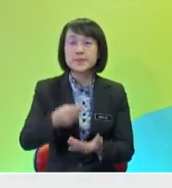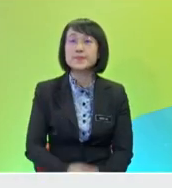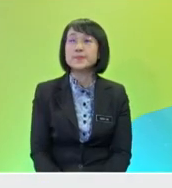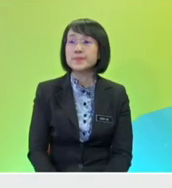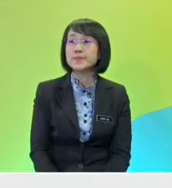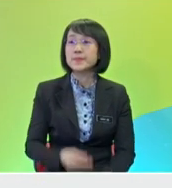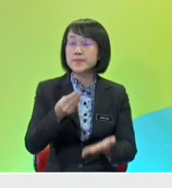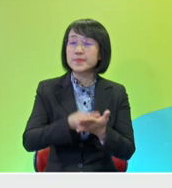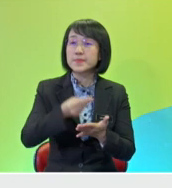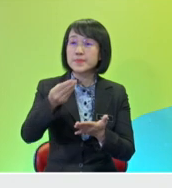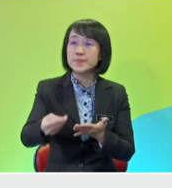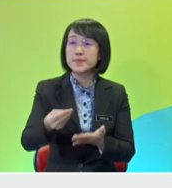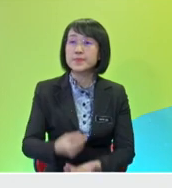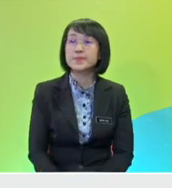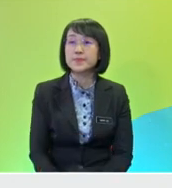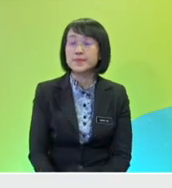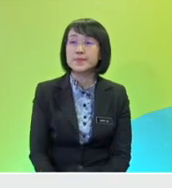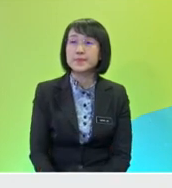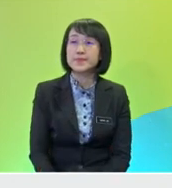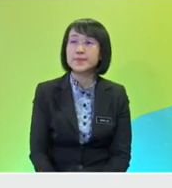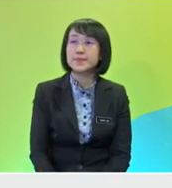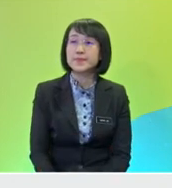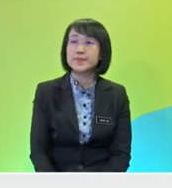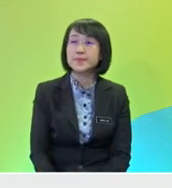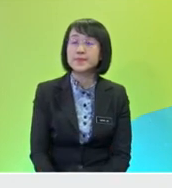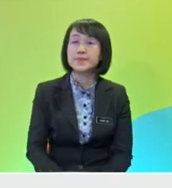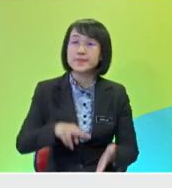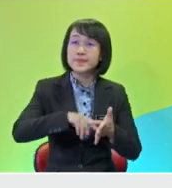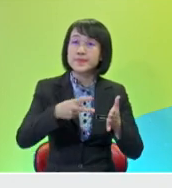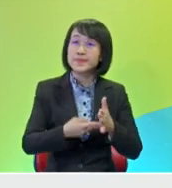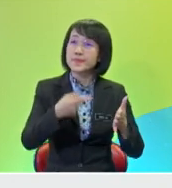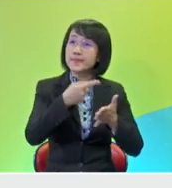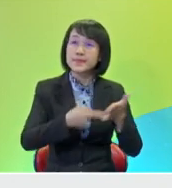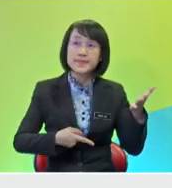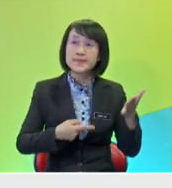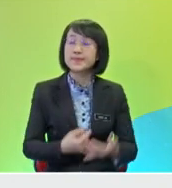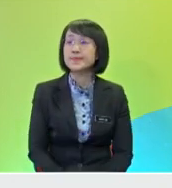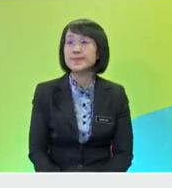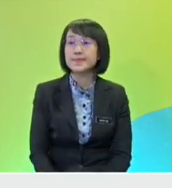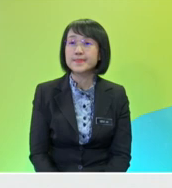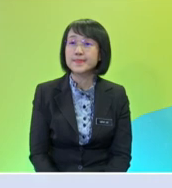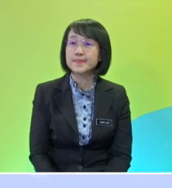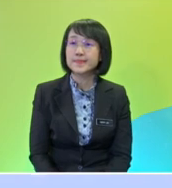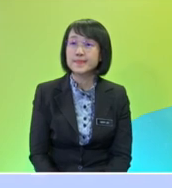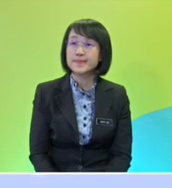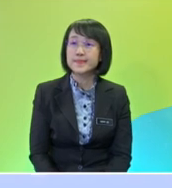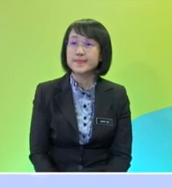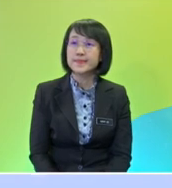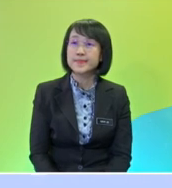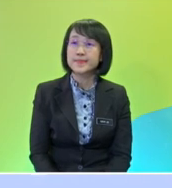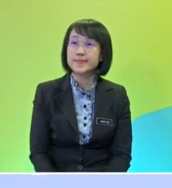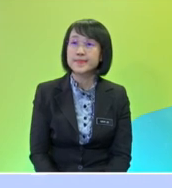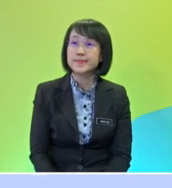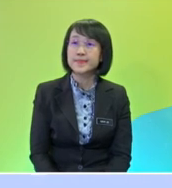purchase salad, which is healthy. What purchase mean? Okay, who'd like to explain what it means? Who's